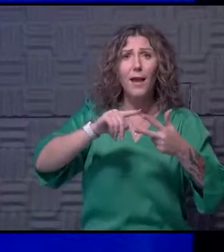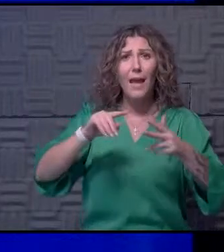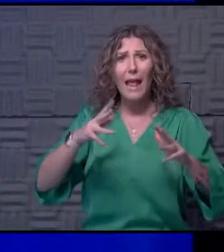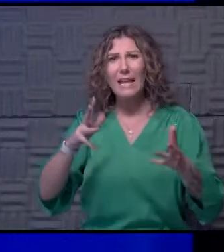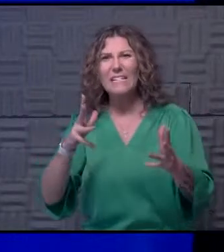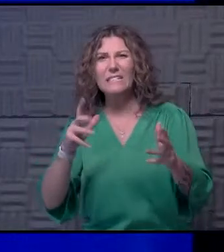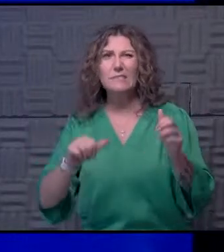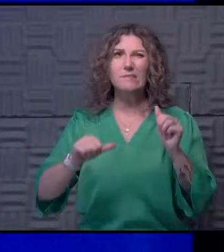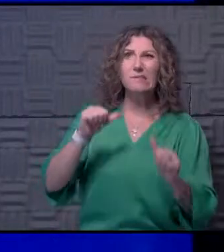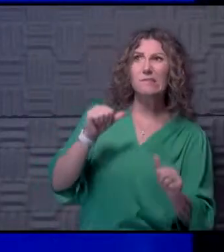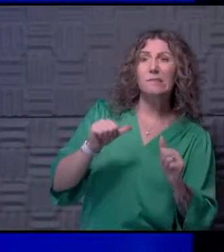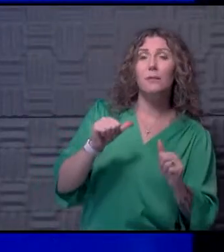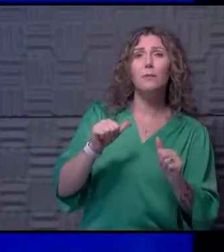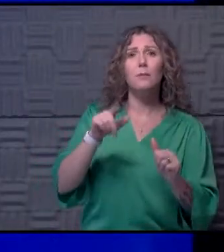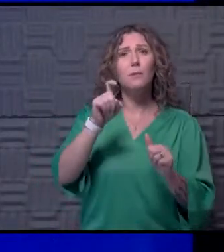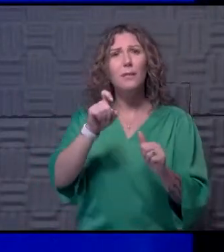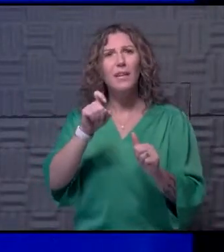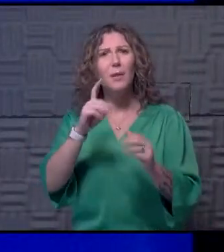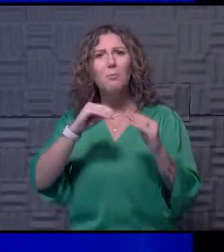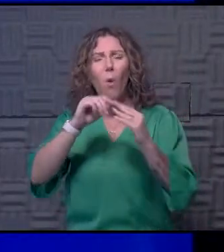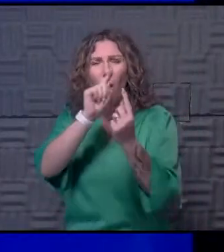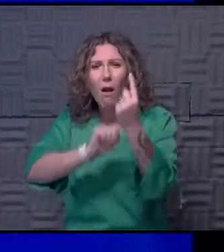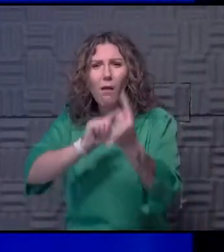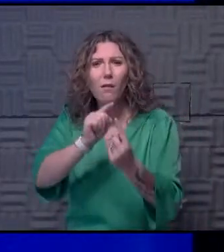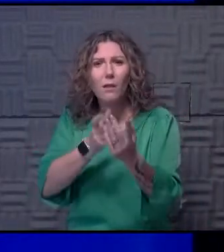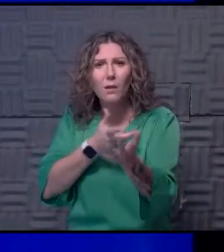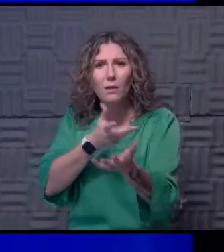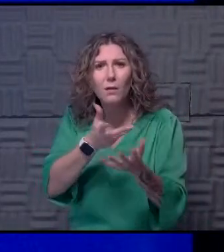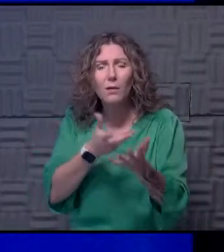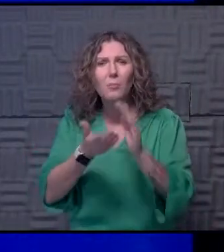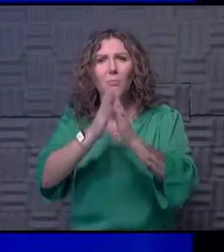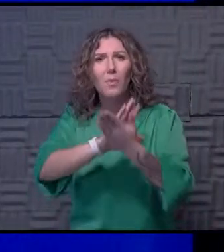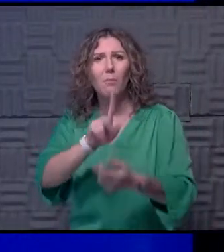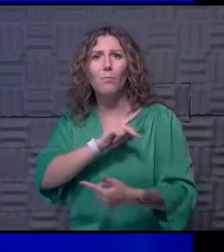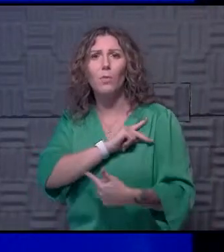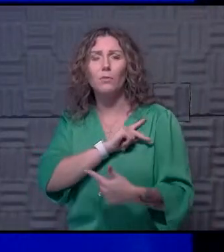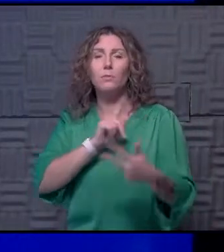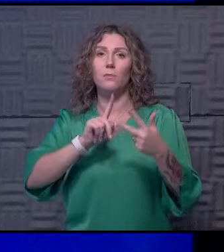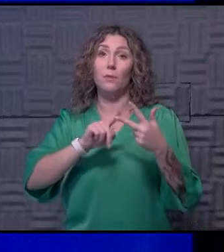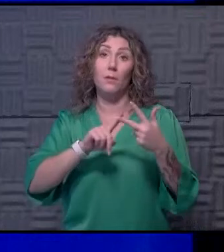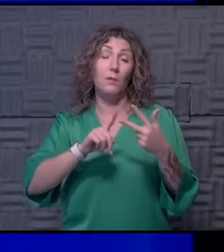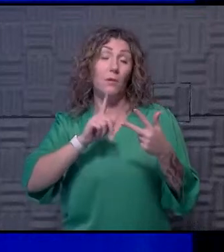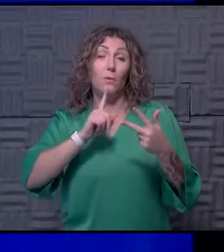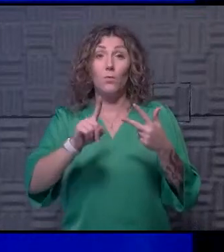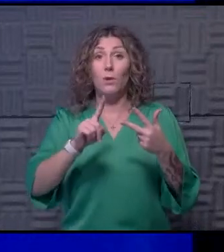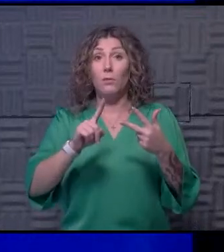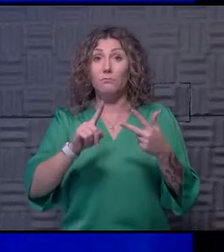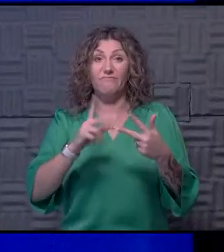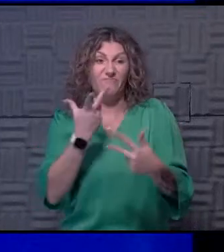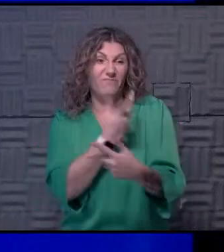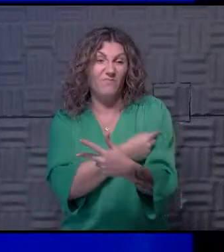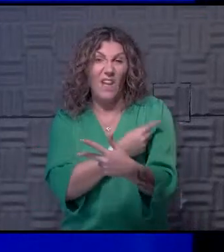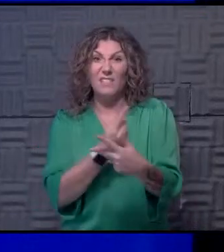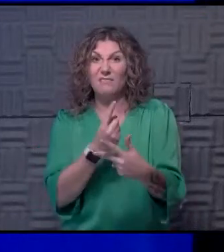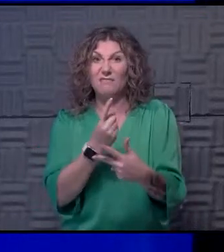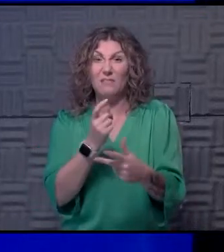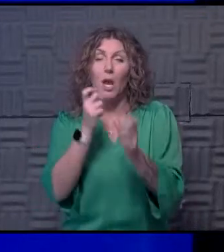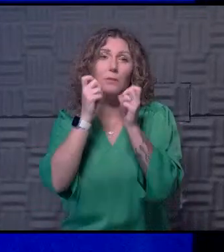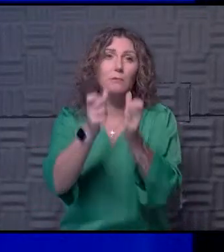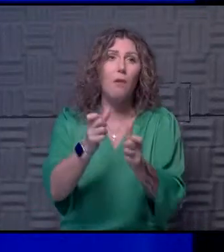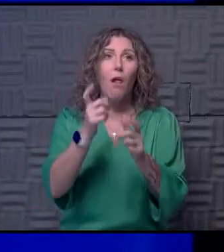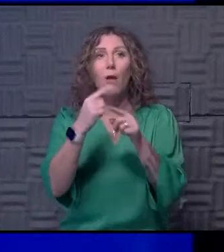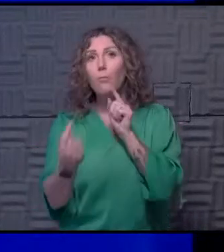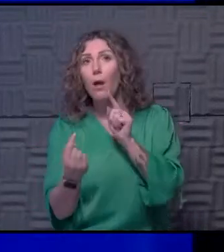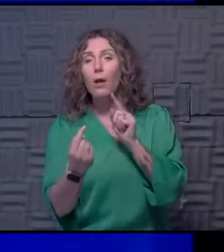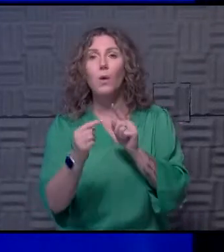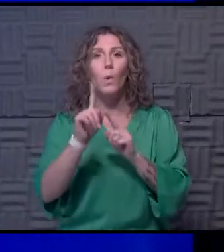you're going to have to spend more time with to talk to them. You have to personalize it. And then there are the real vaccine deniers, and I think they're only going to